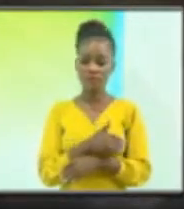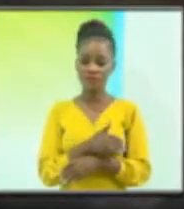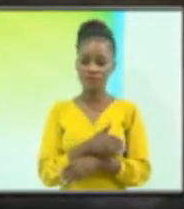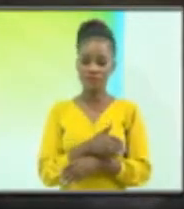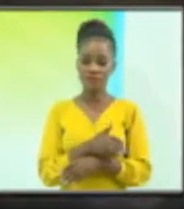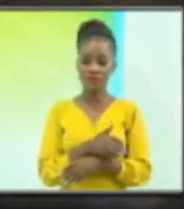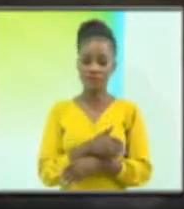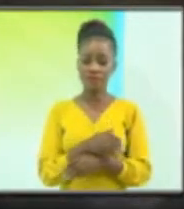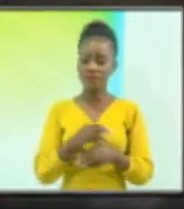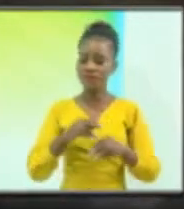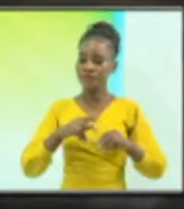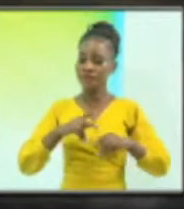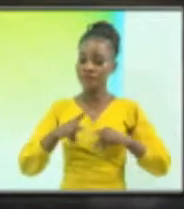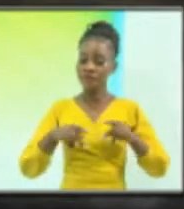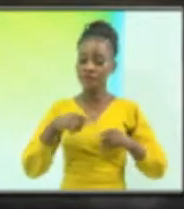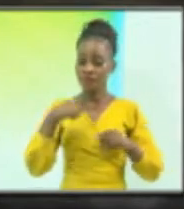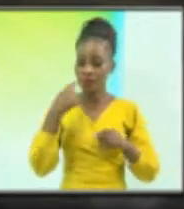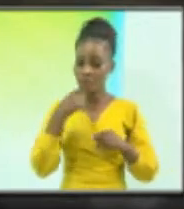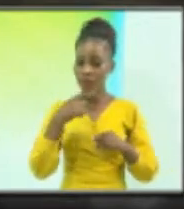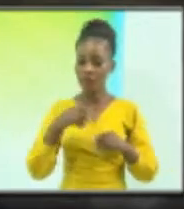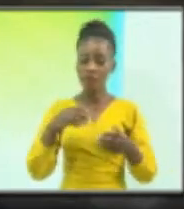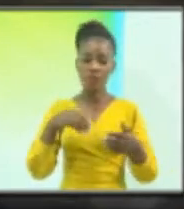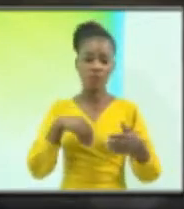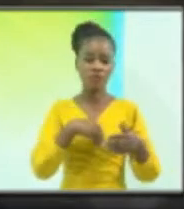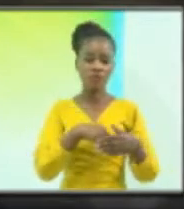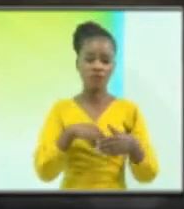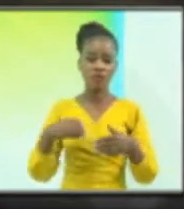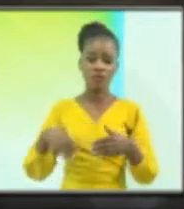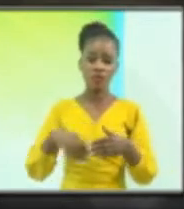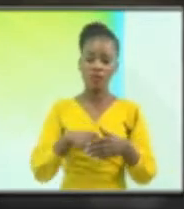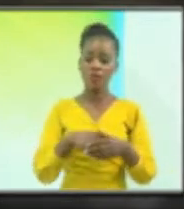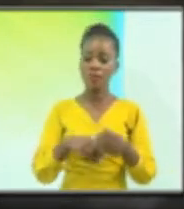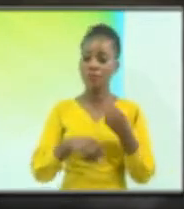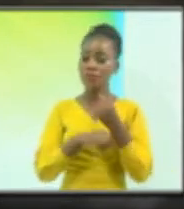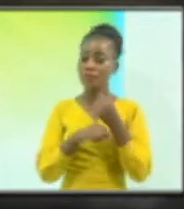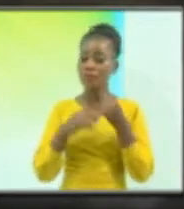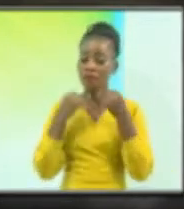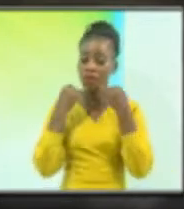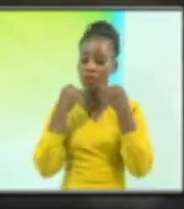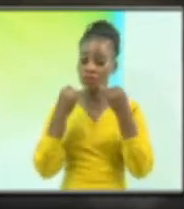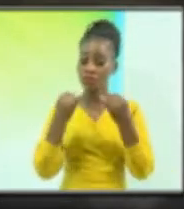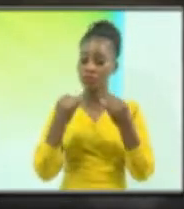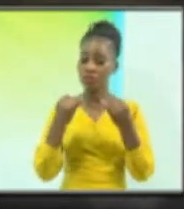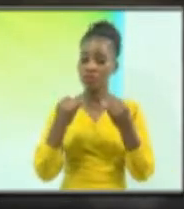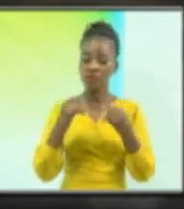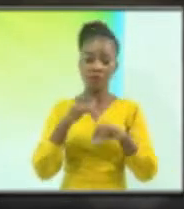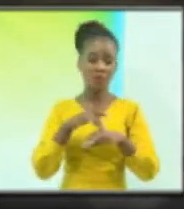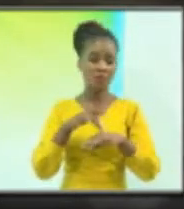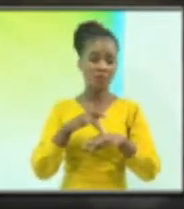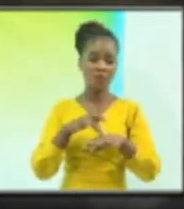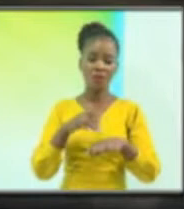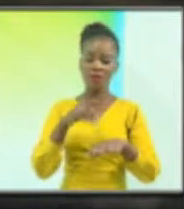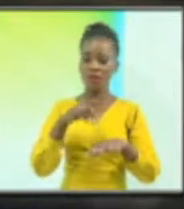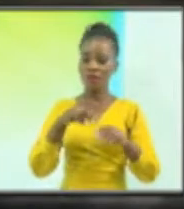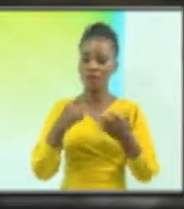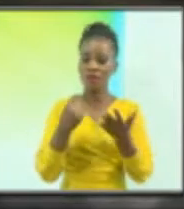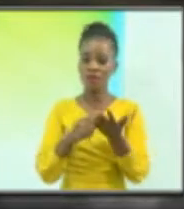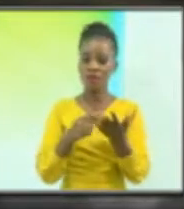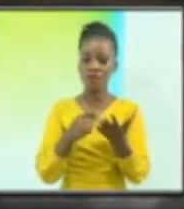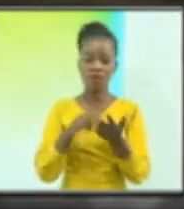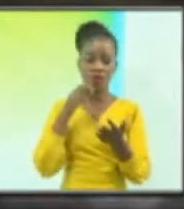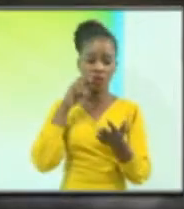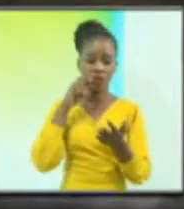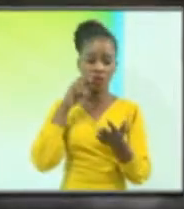The people who claim that we are corrupt here are this type of Ugandans